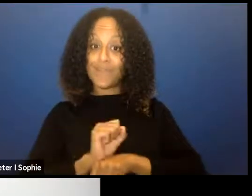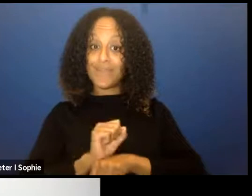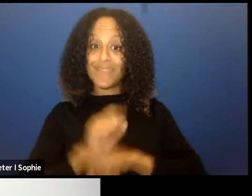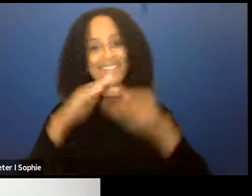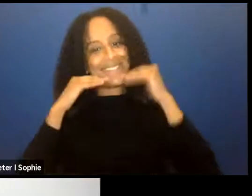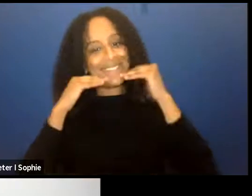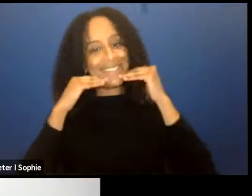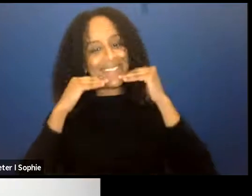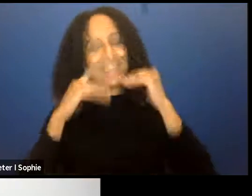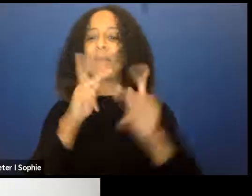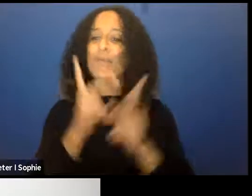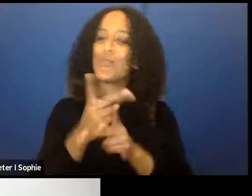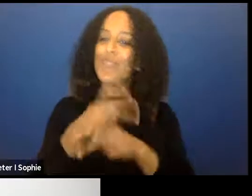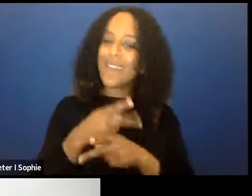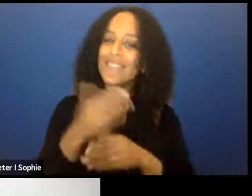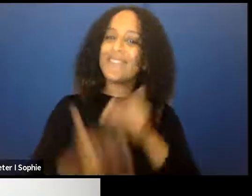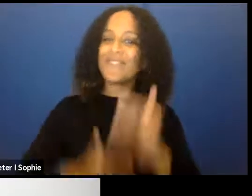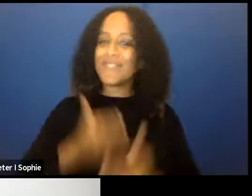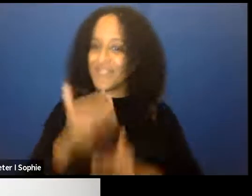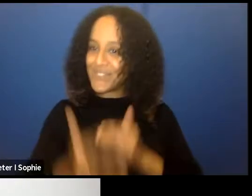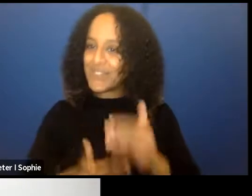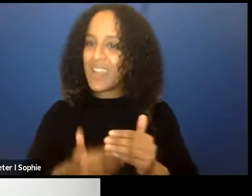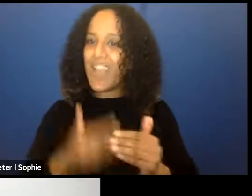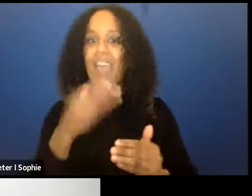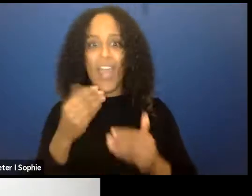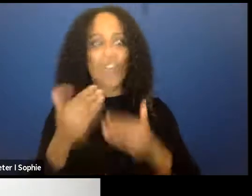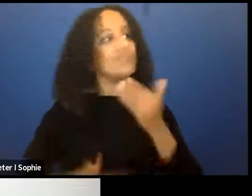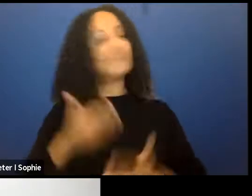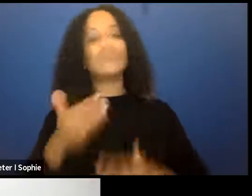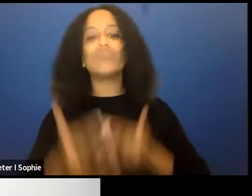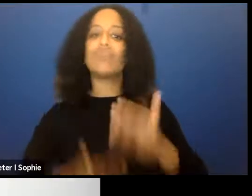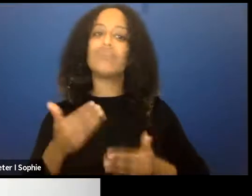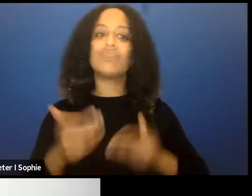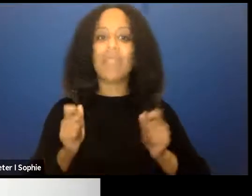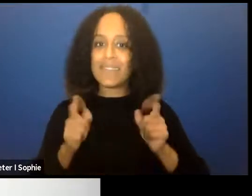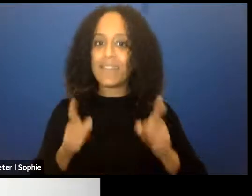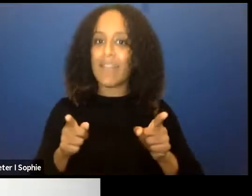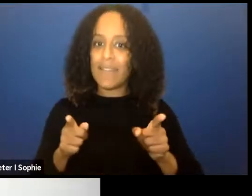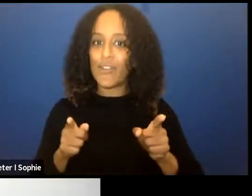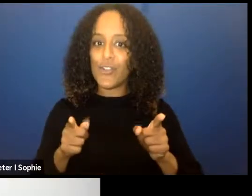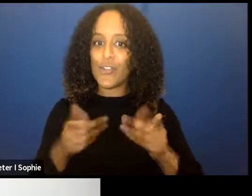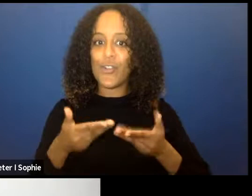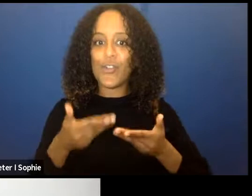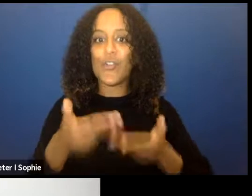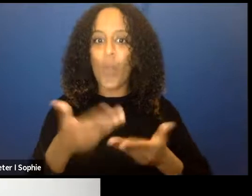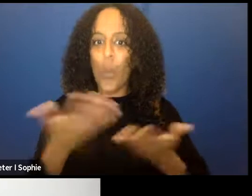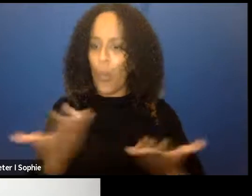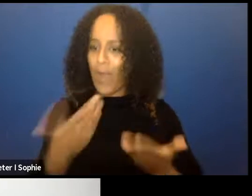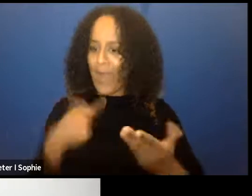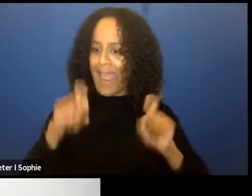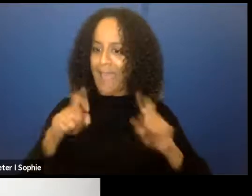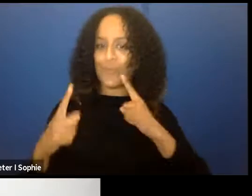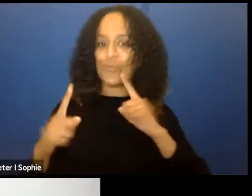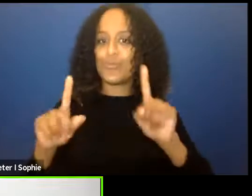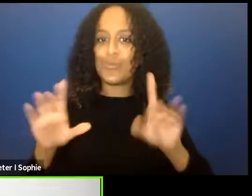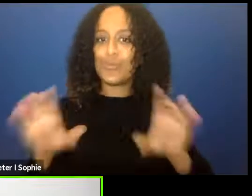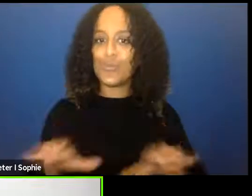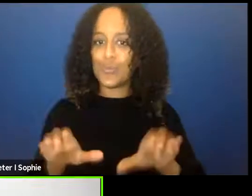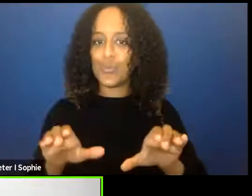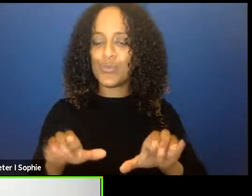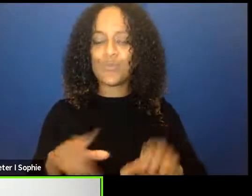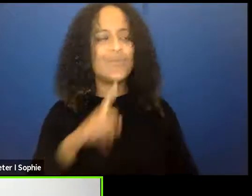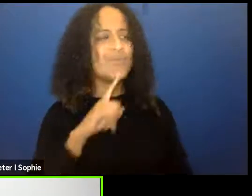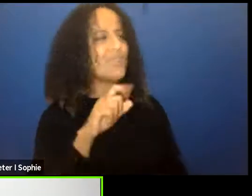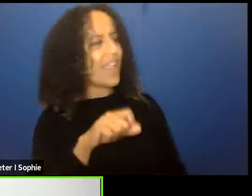smile, be productive, and go and deliver what I'm here to actually do. Yeah,